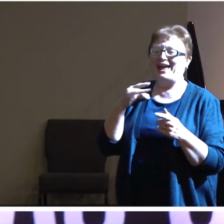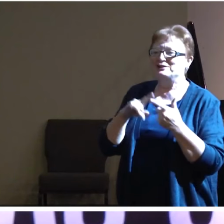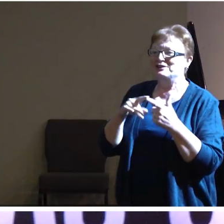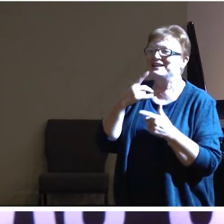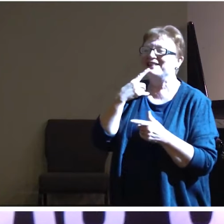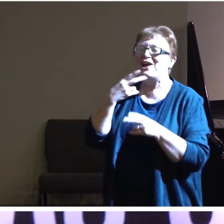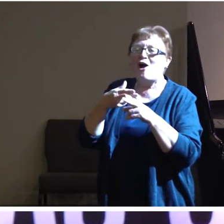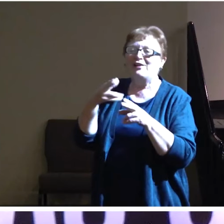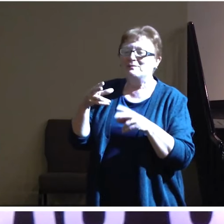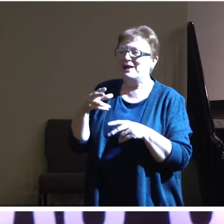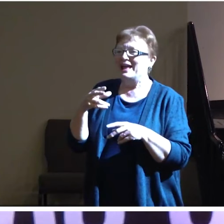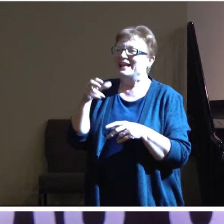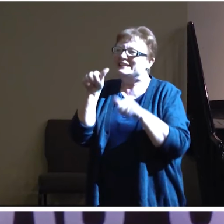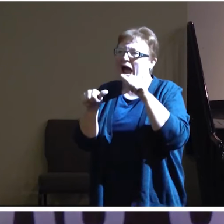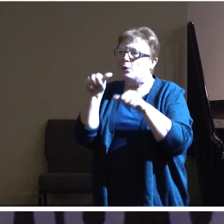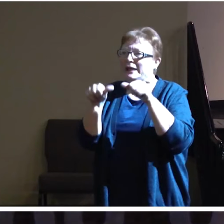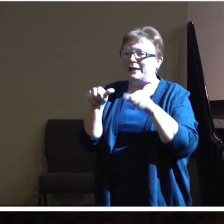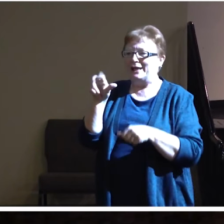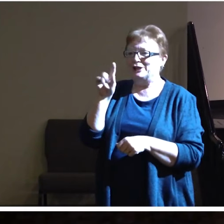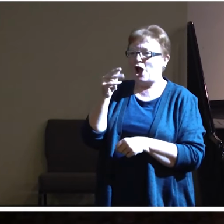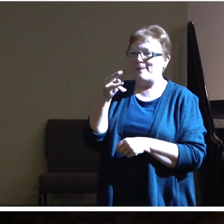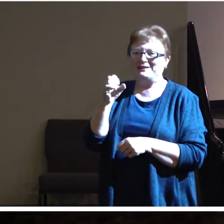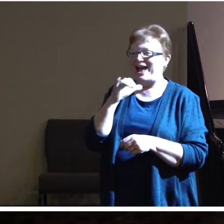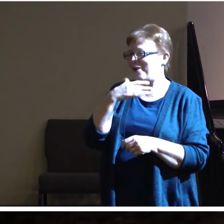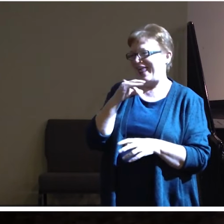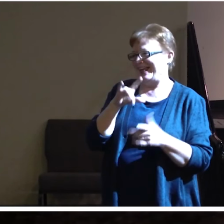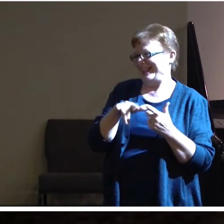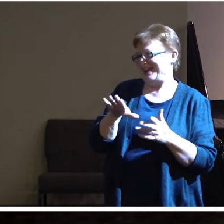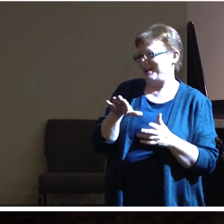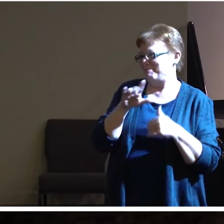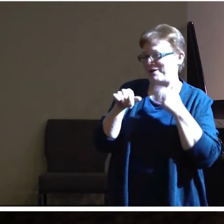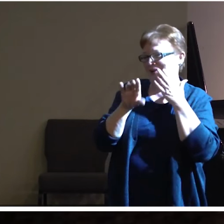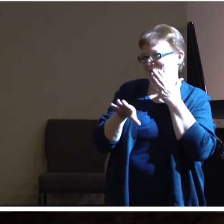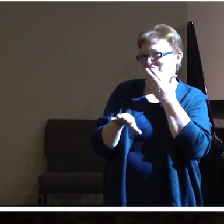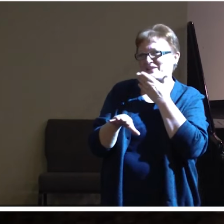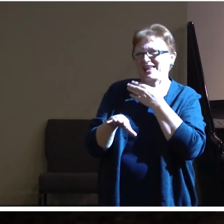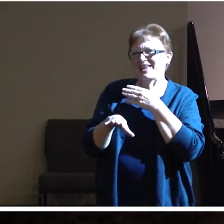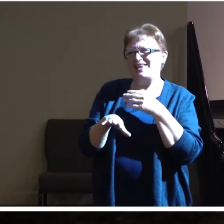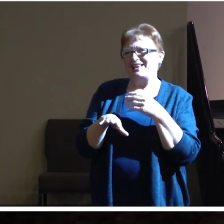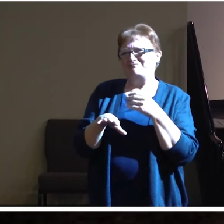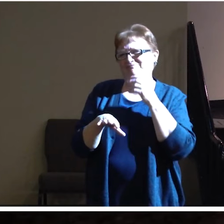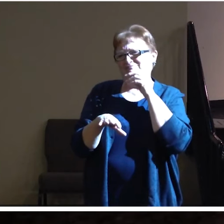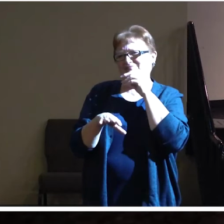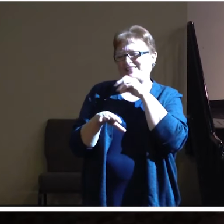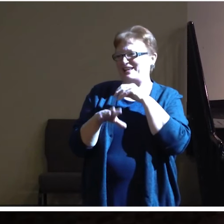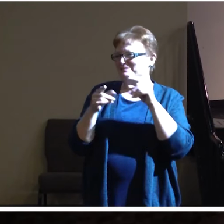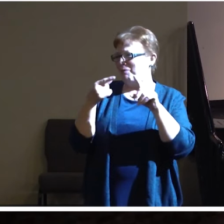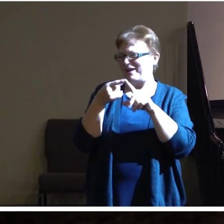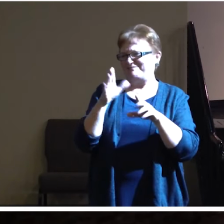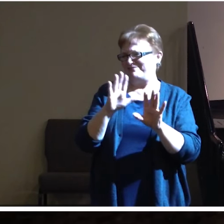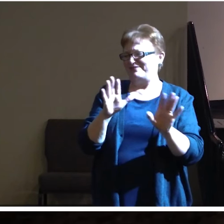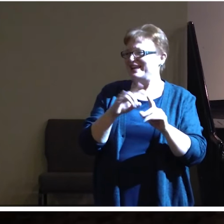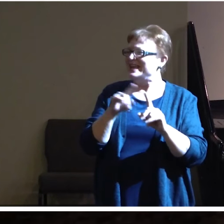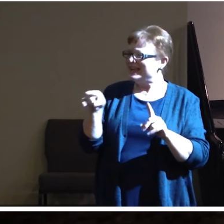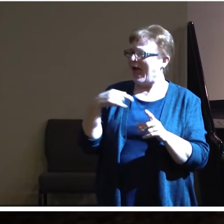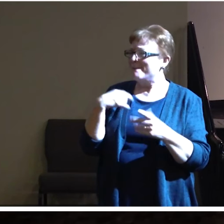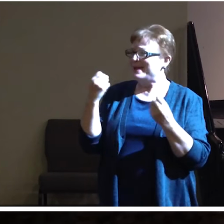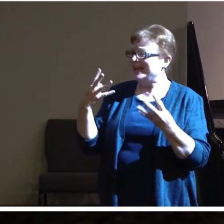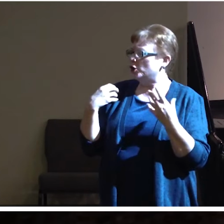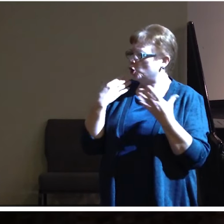think that's probably a bit. That's to pigeonhole Thomas. were many other strengths and weaknesses that he had. And